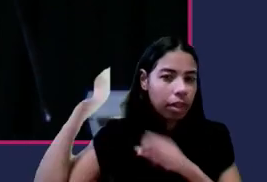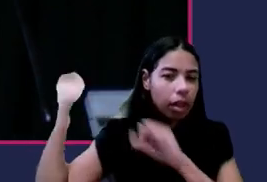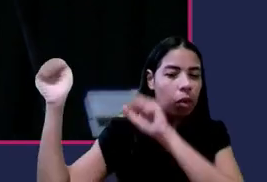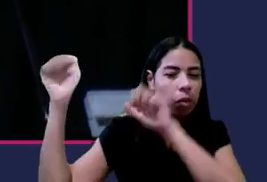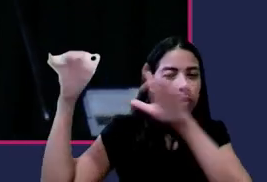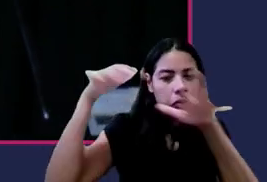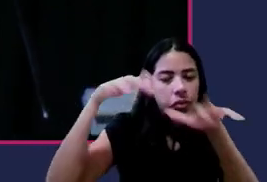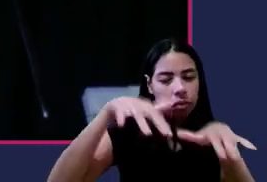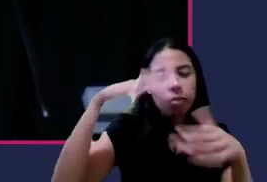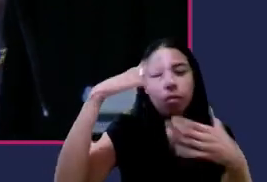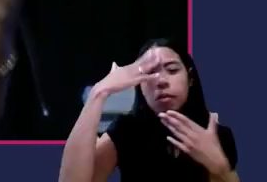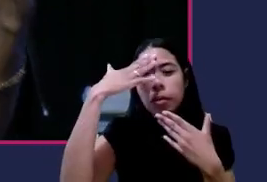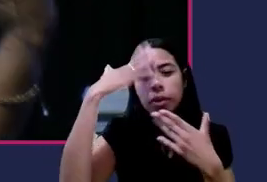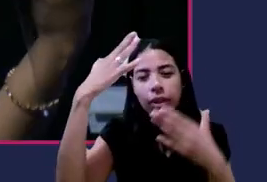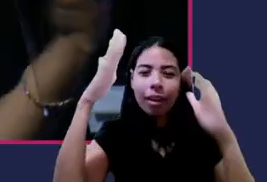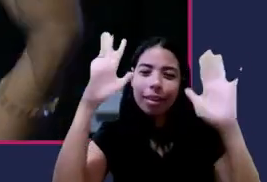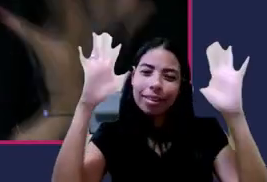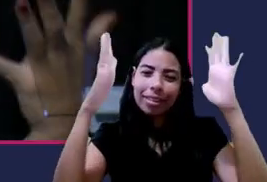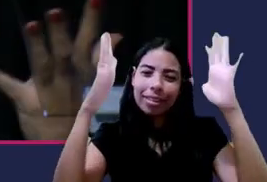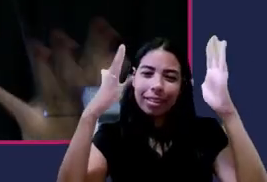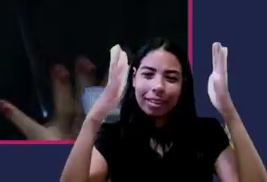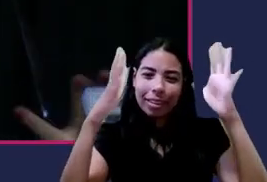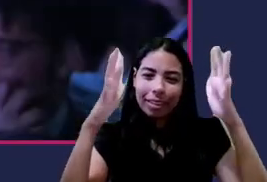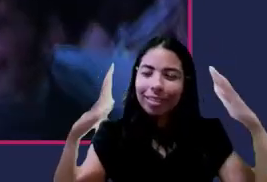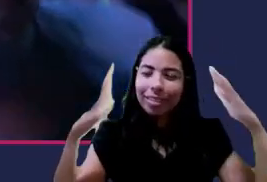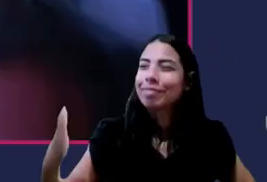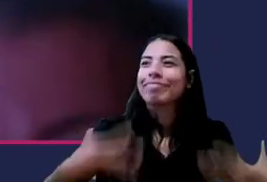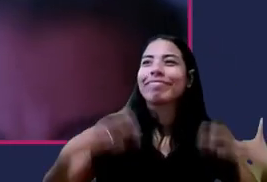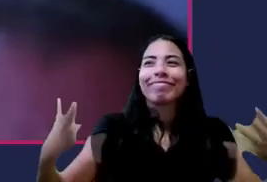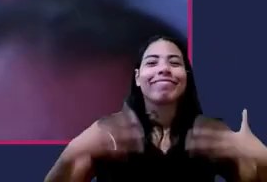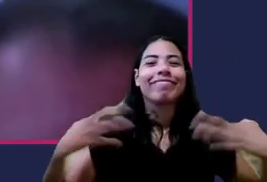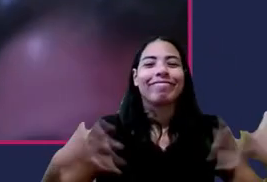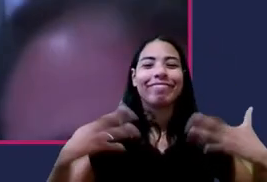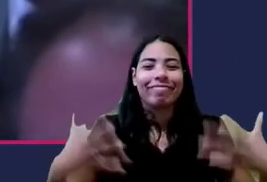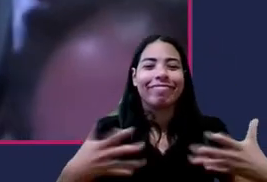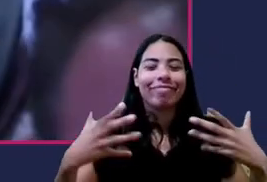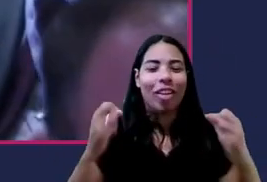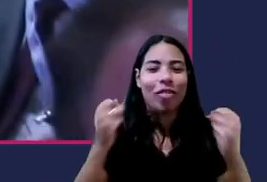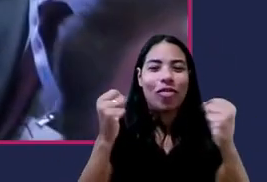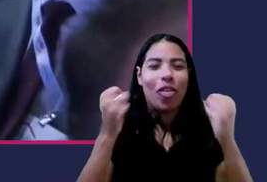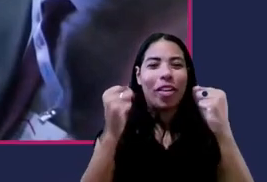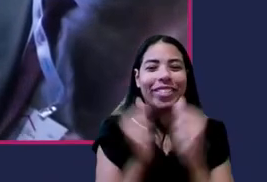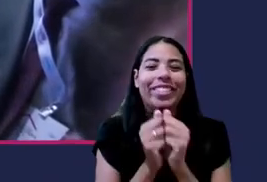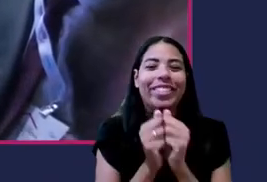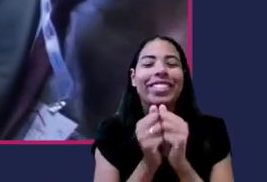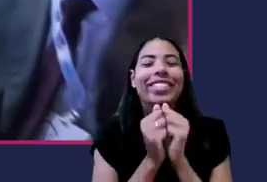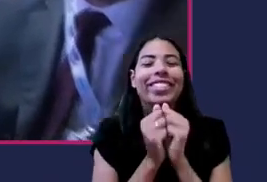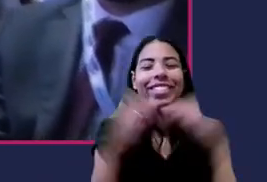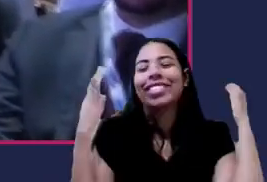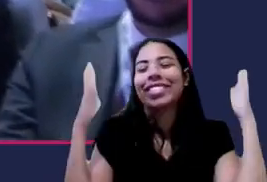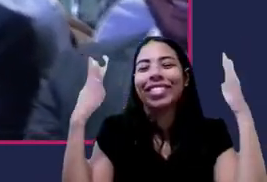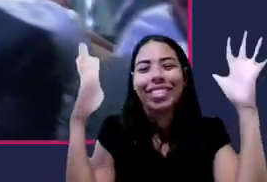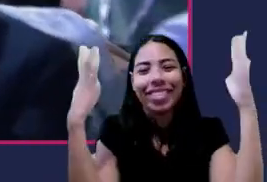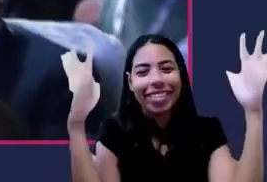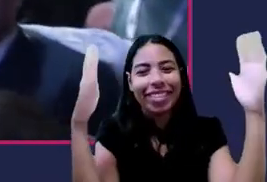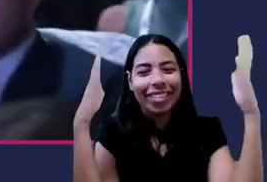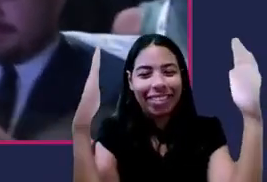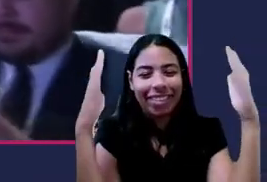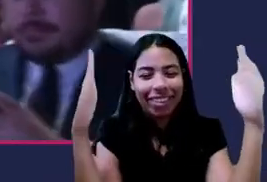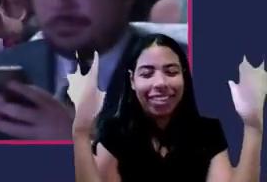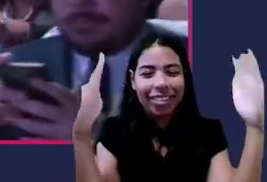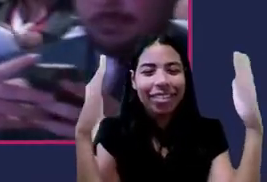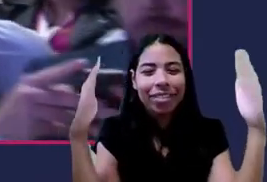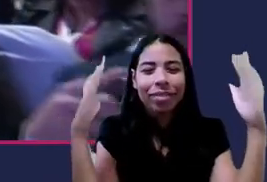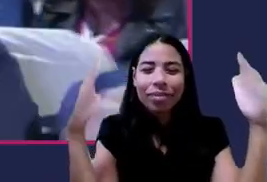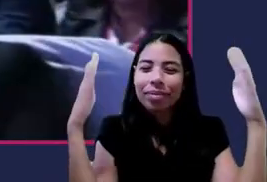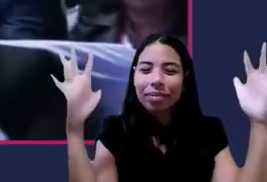here to take part of this scenario. That's what I like, this sort of excitement. An applause,